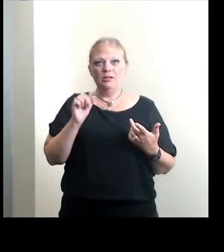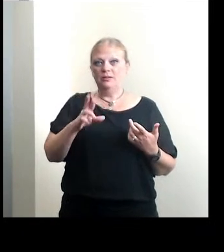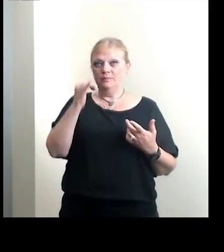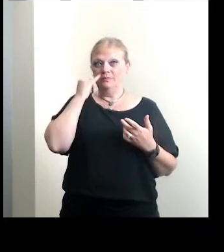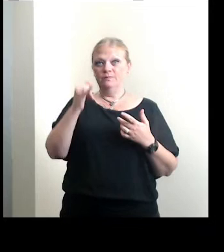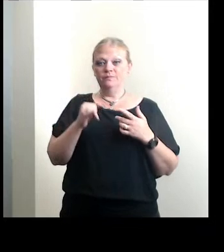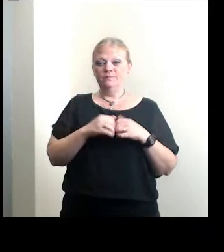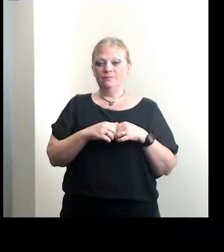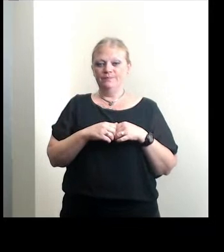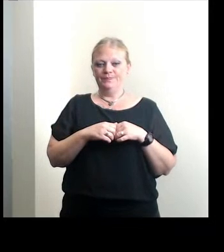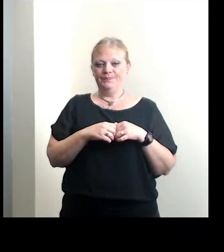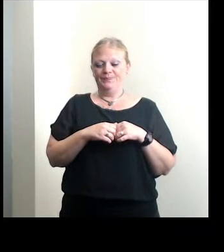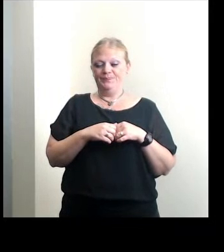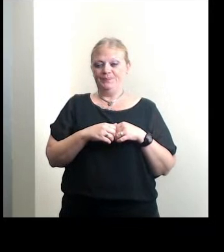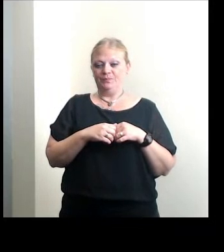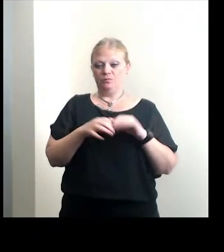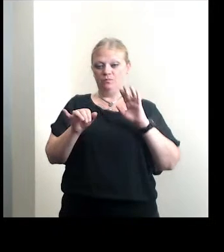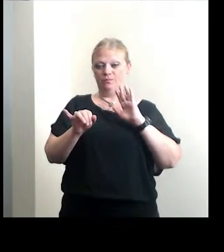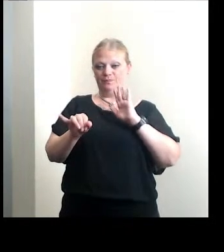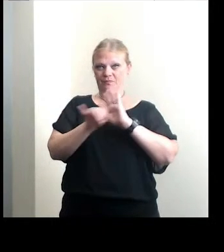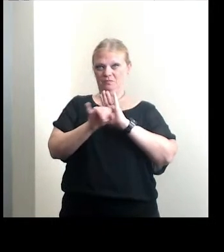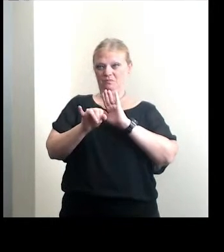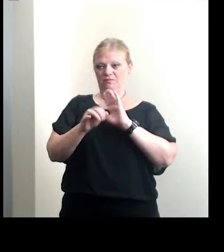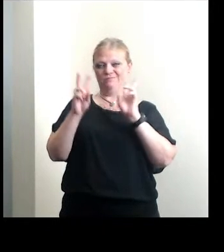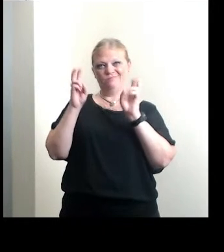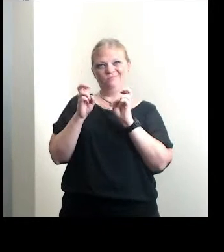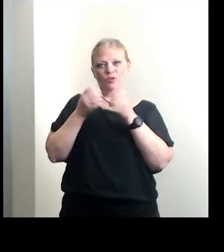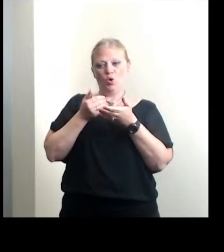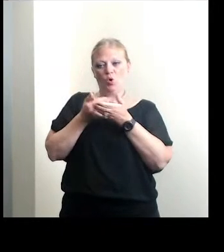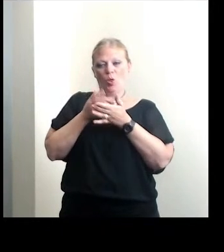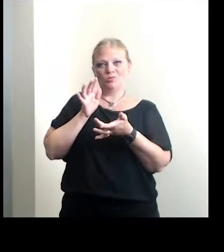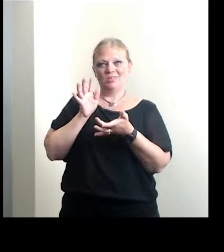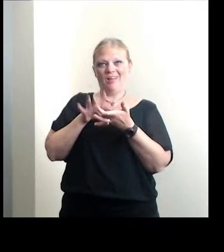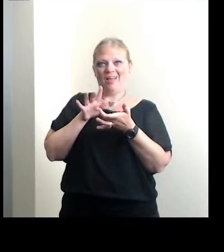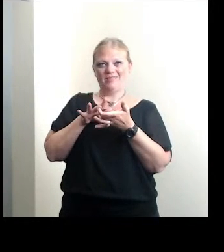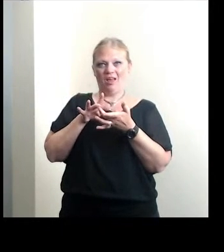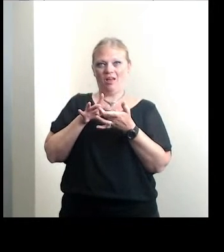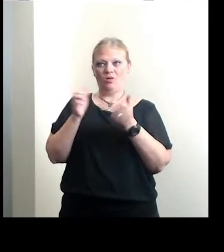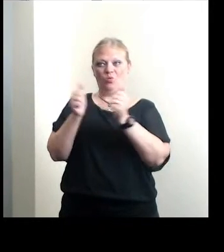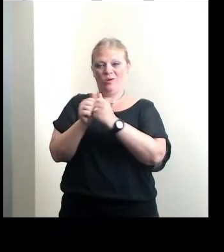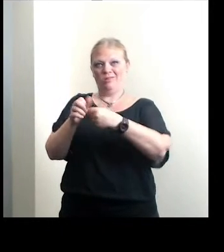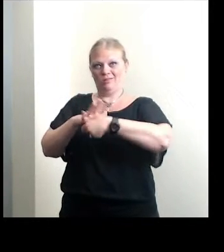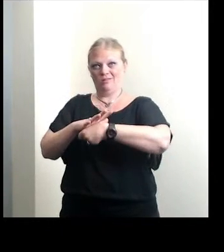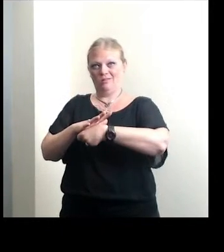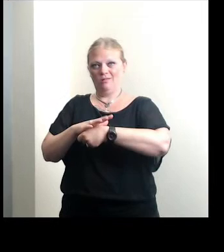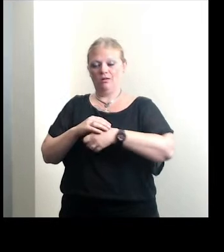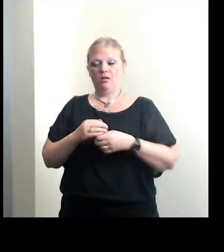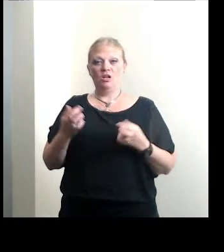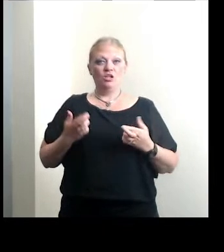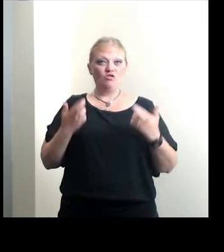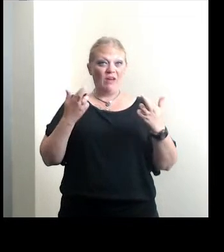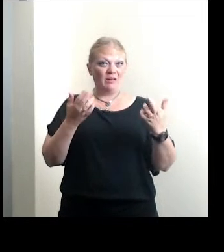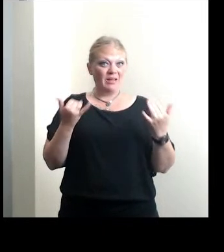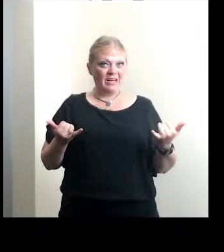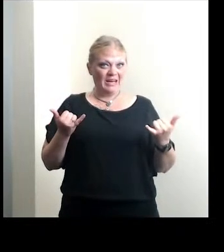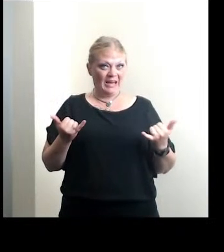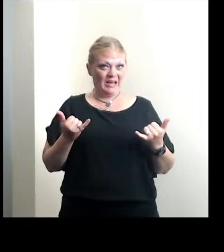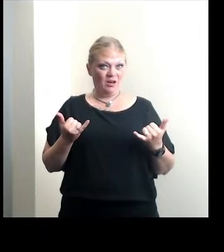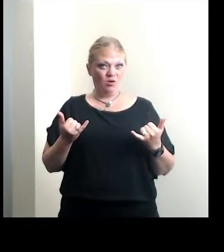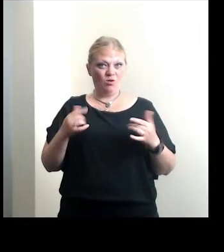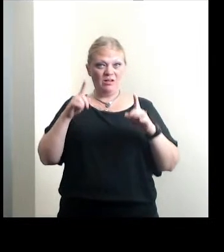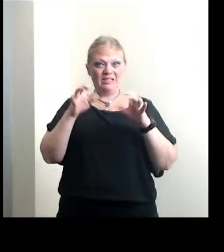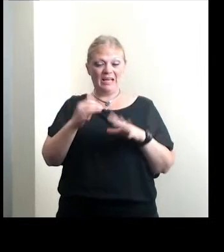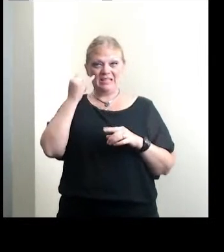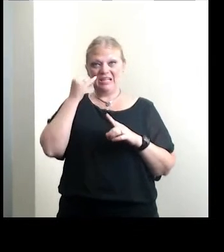if you've been identified as a close contact to COVID-19. It's recommended now that you get tested if you've